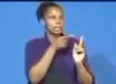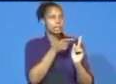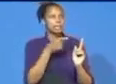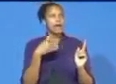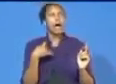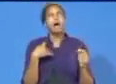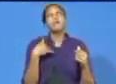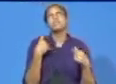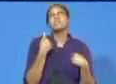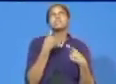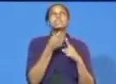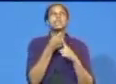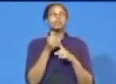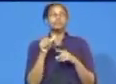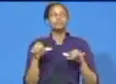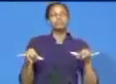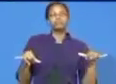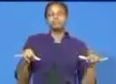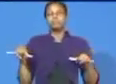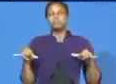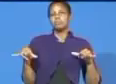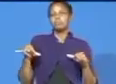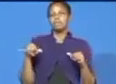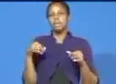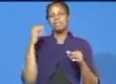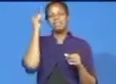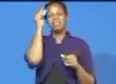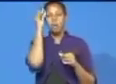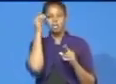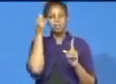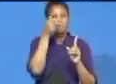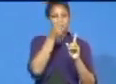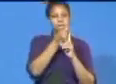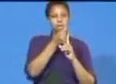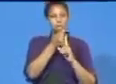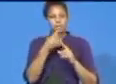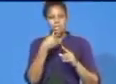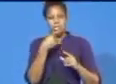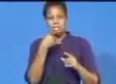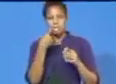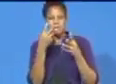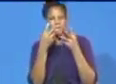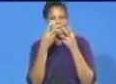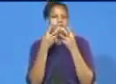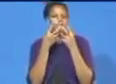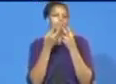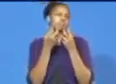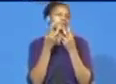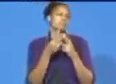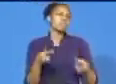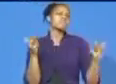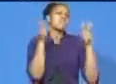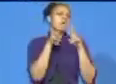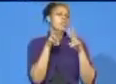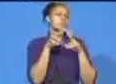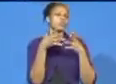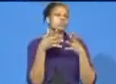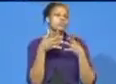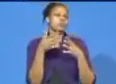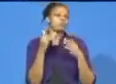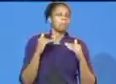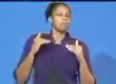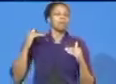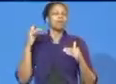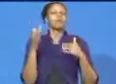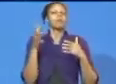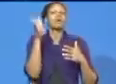this self-inflated estimation of his stature and his value. Well, hear me, I don't care how much money